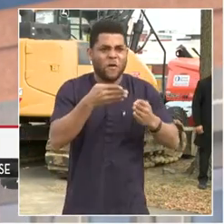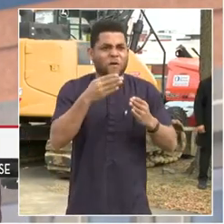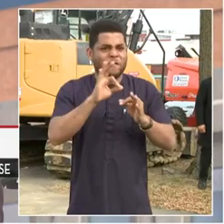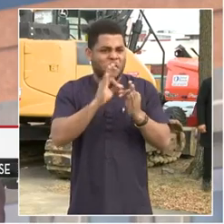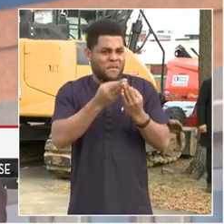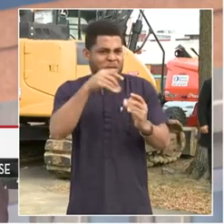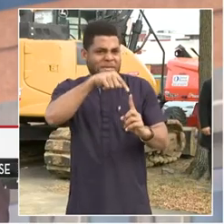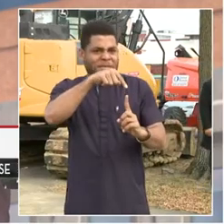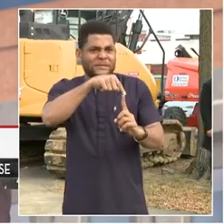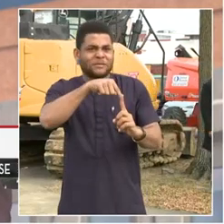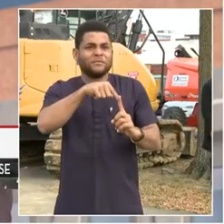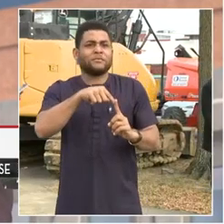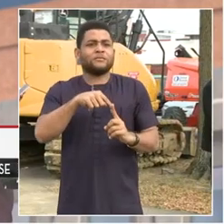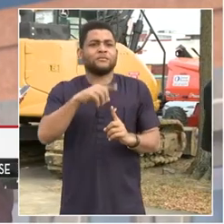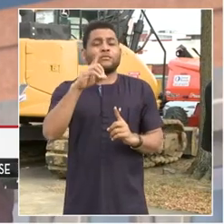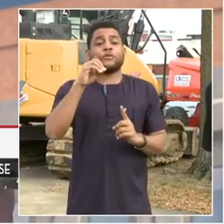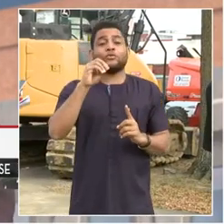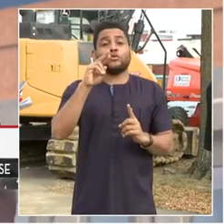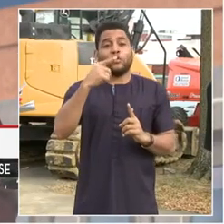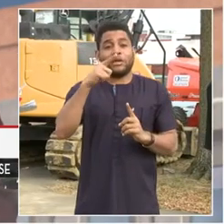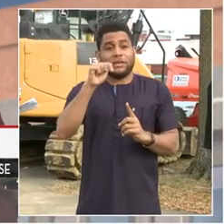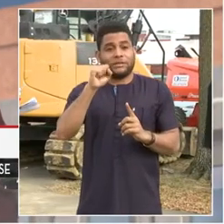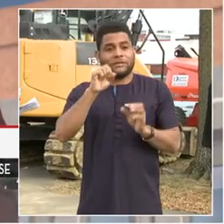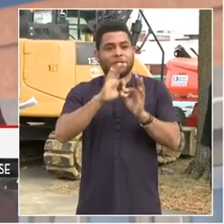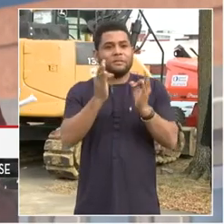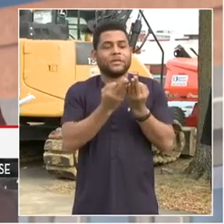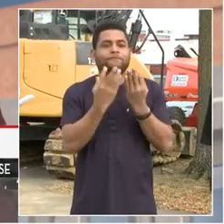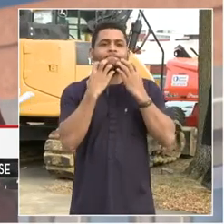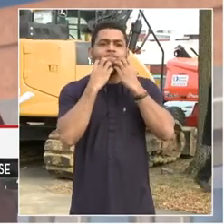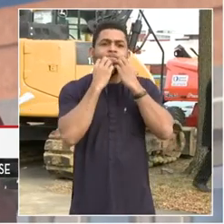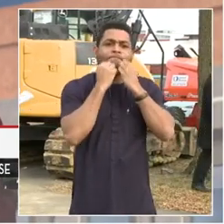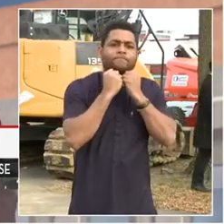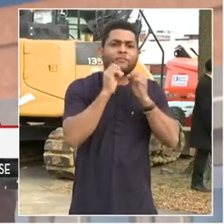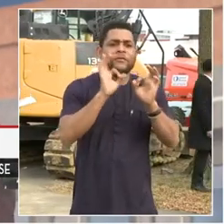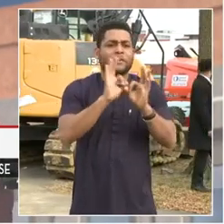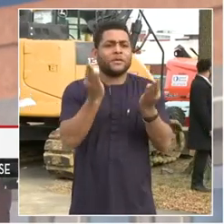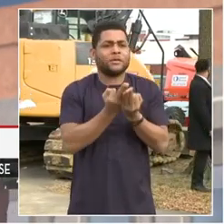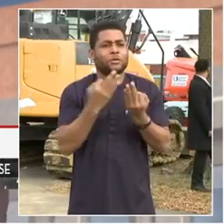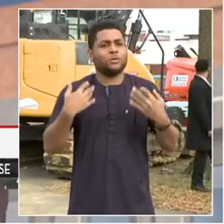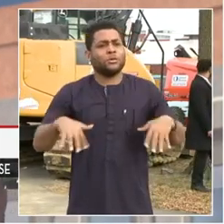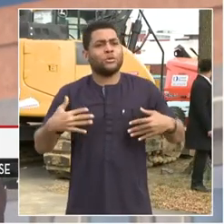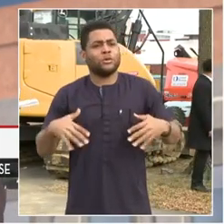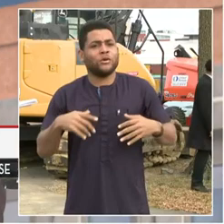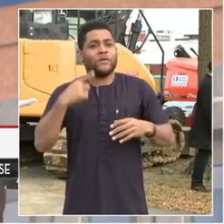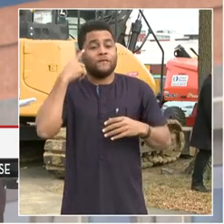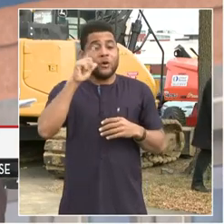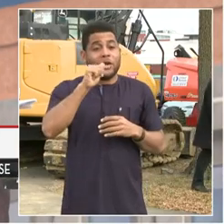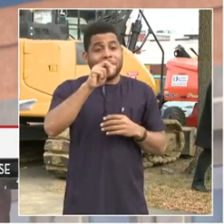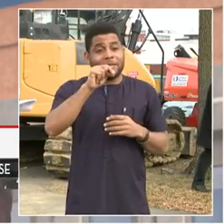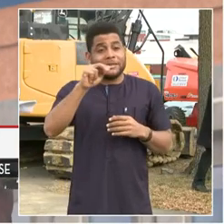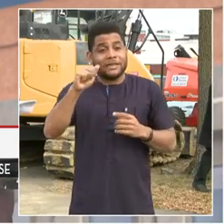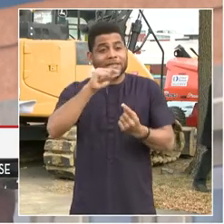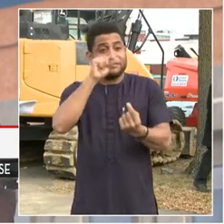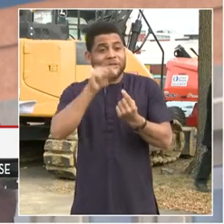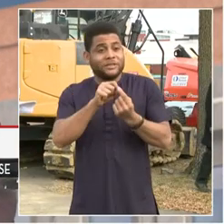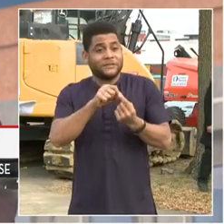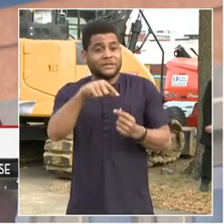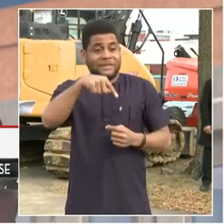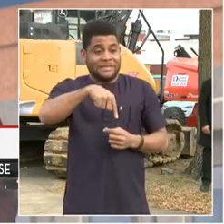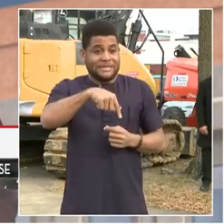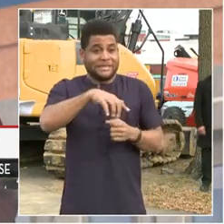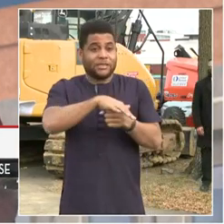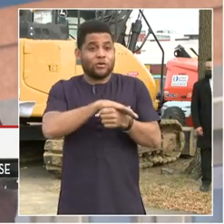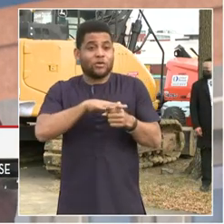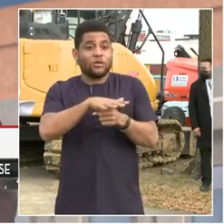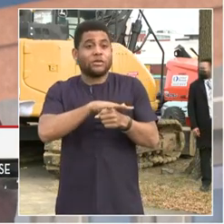Douglass family. It was a place special to Anna in particular, and it's beautiful to know that a place of